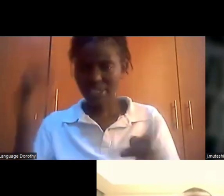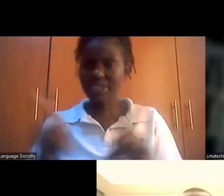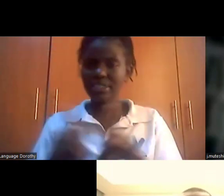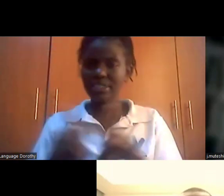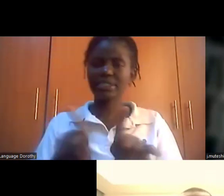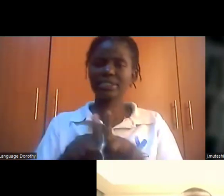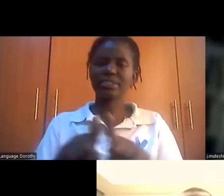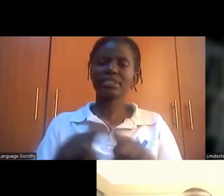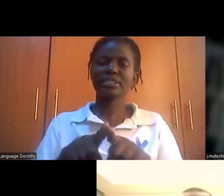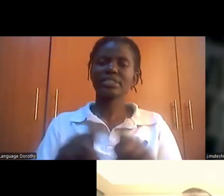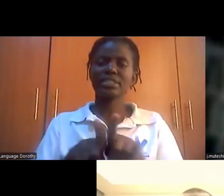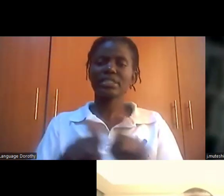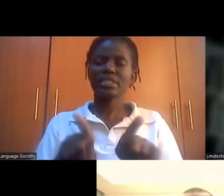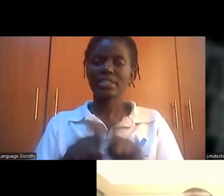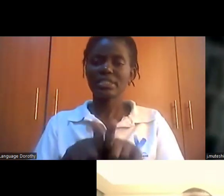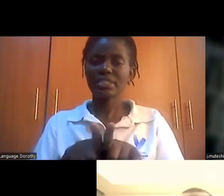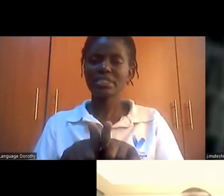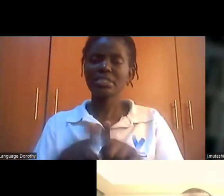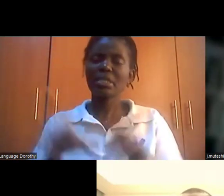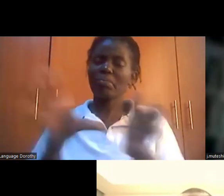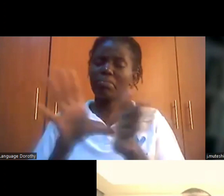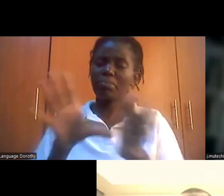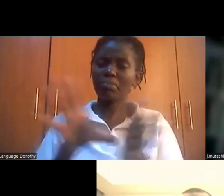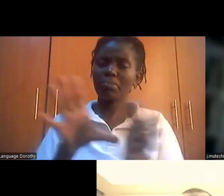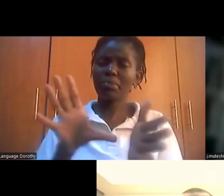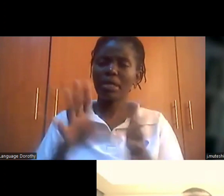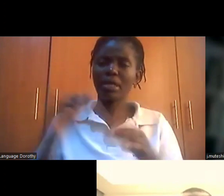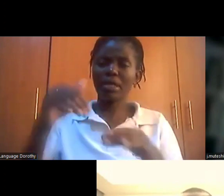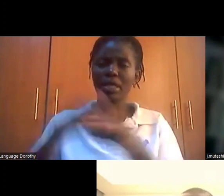and psychological complications. Remember, in the